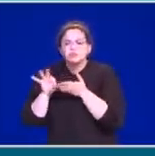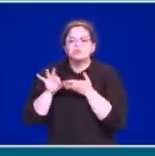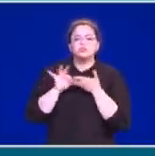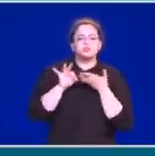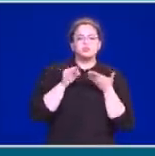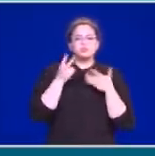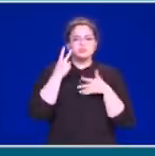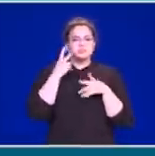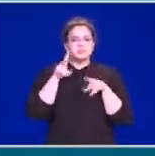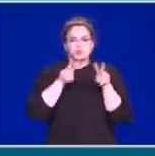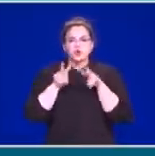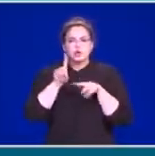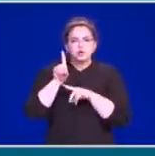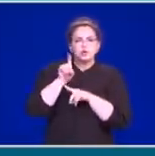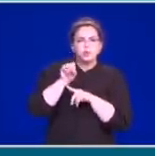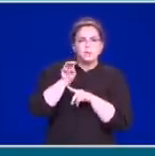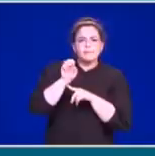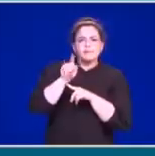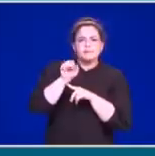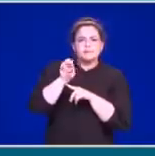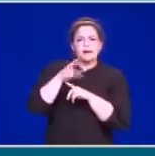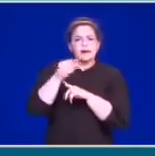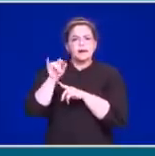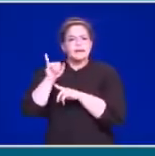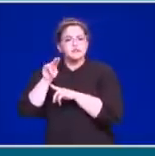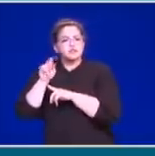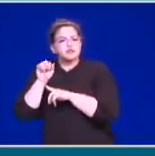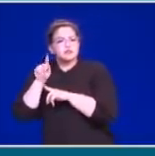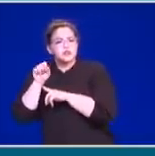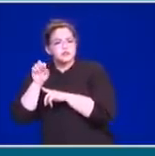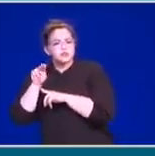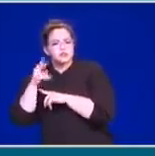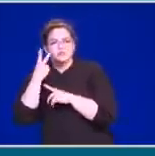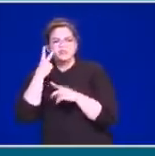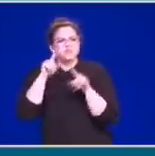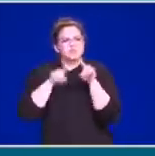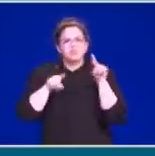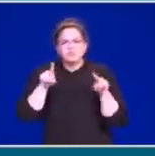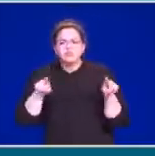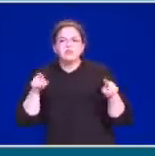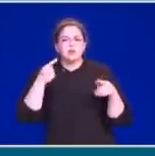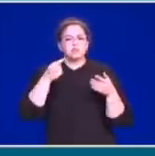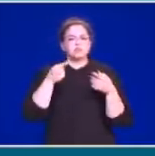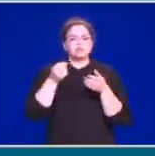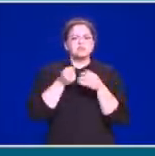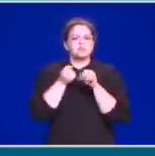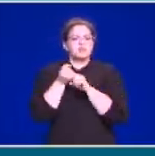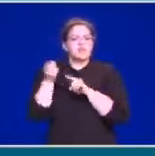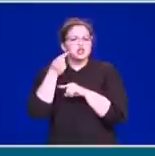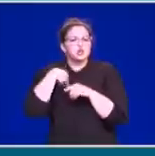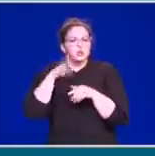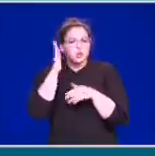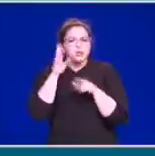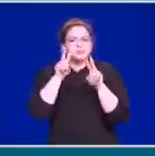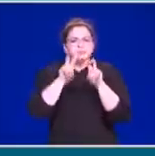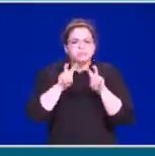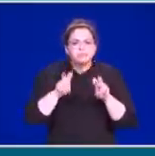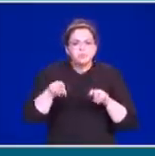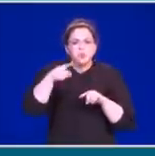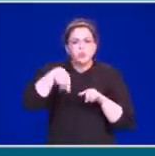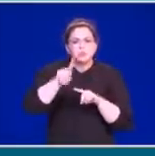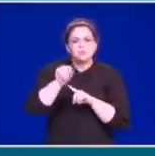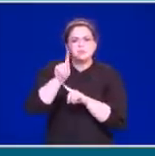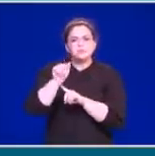the domestic and international migration components, and over the coming year, we'll be doing evaluation of those